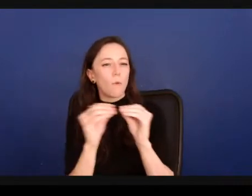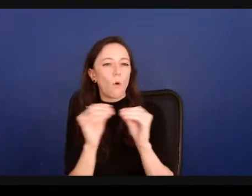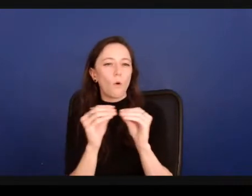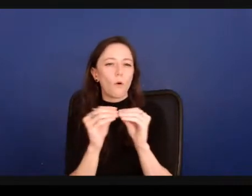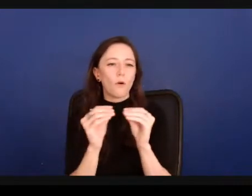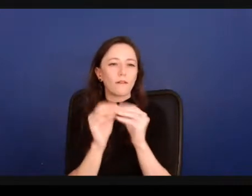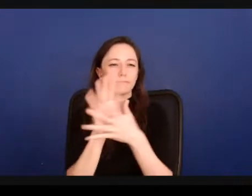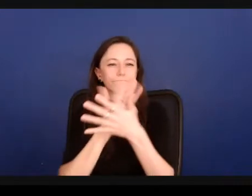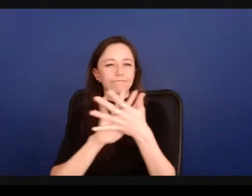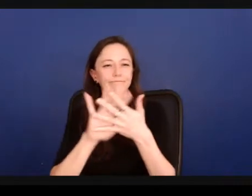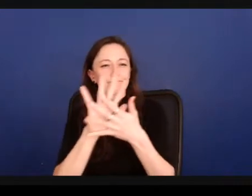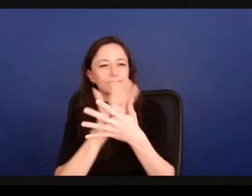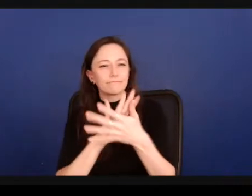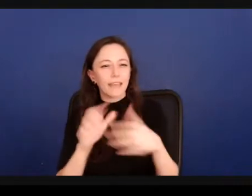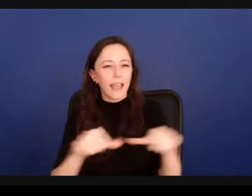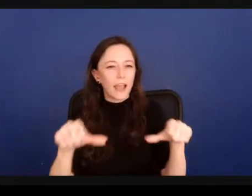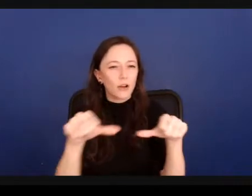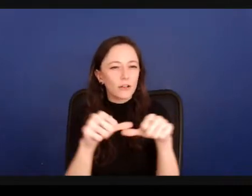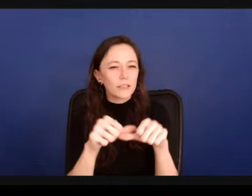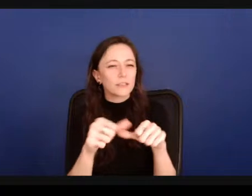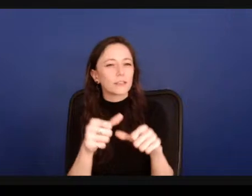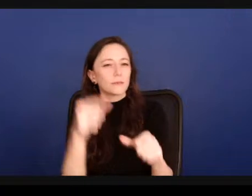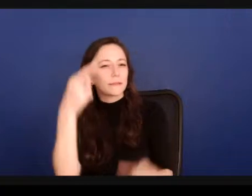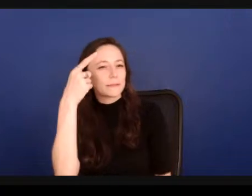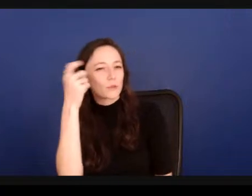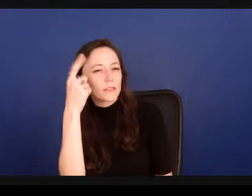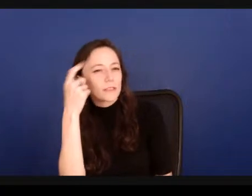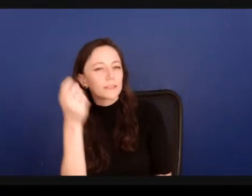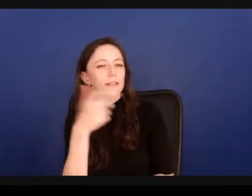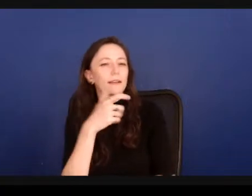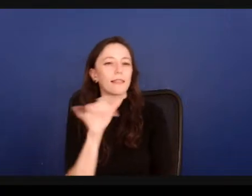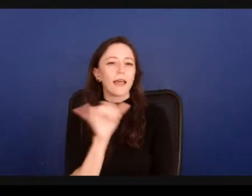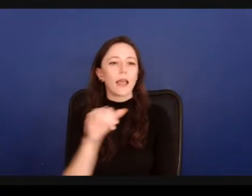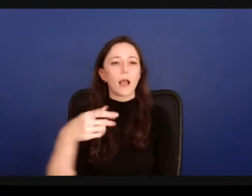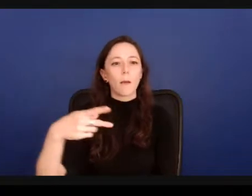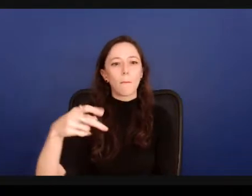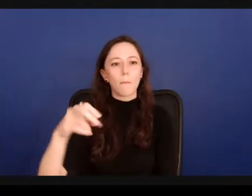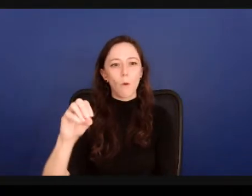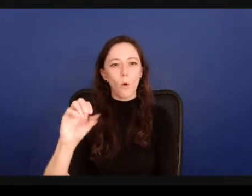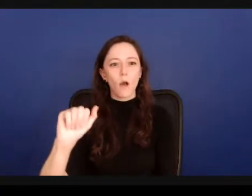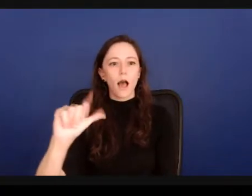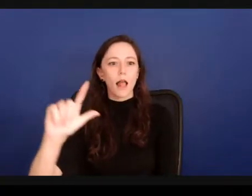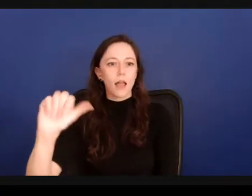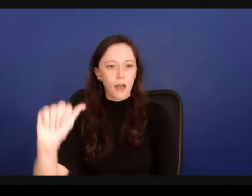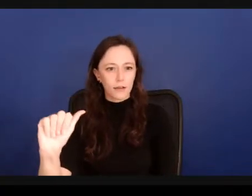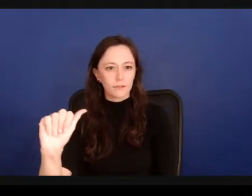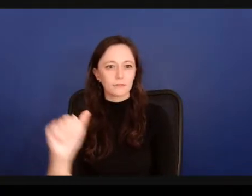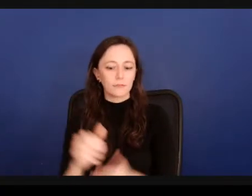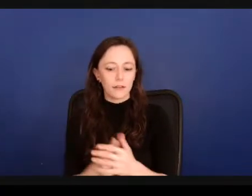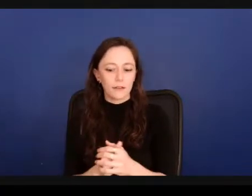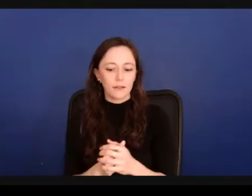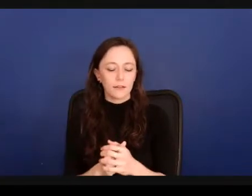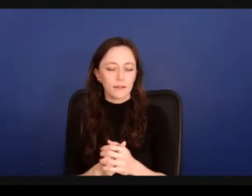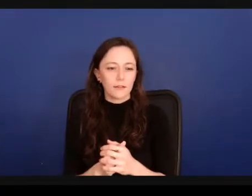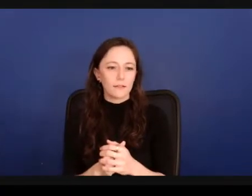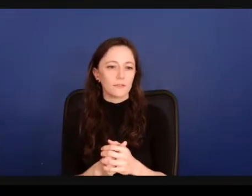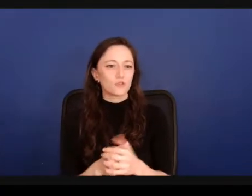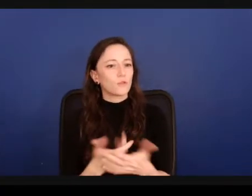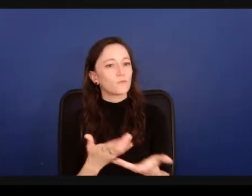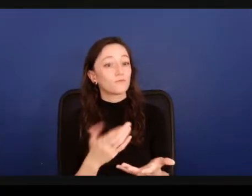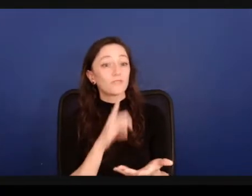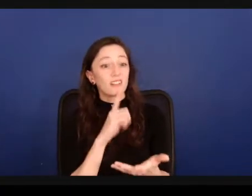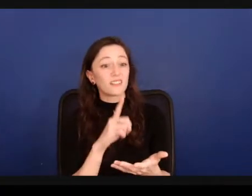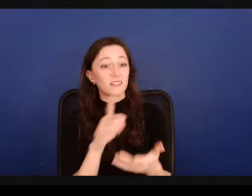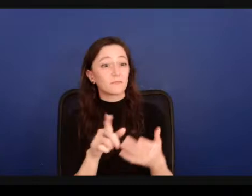of questioned for a while, like Bahala, right? How does that tie in, and details along that would be great to know.